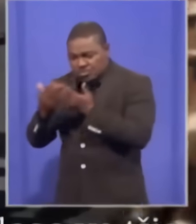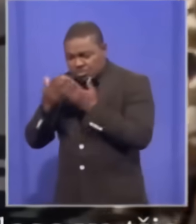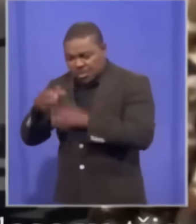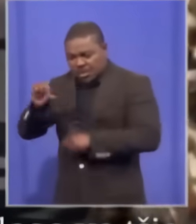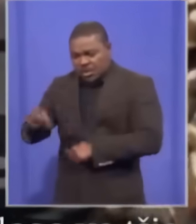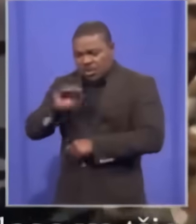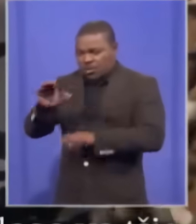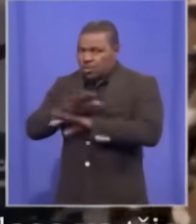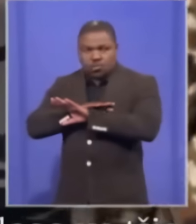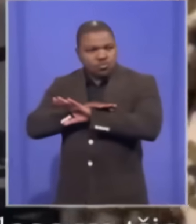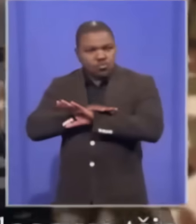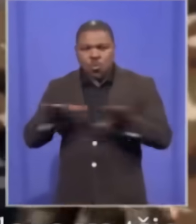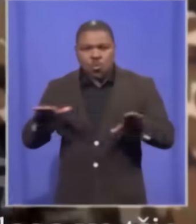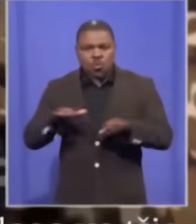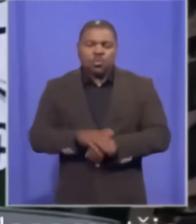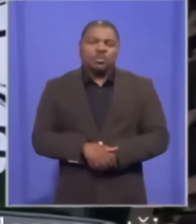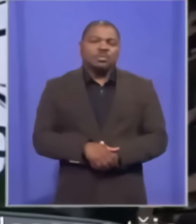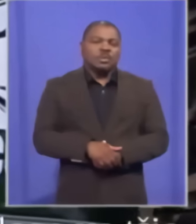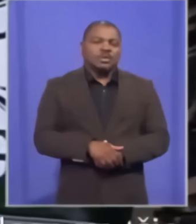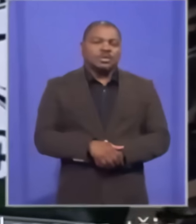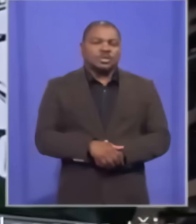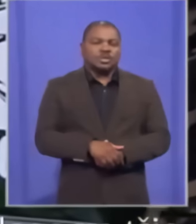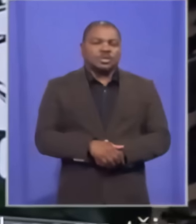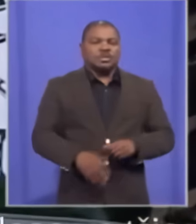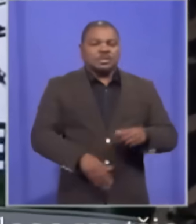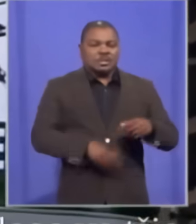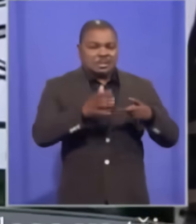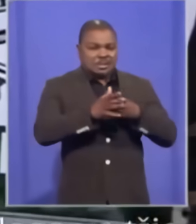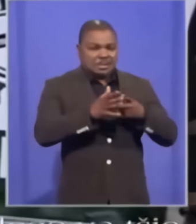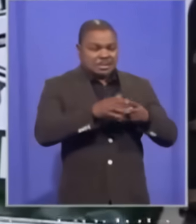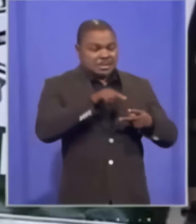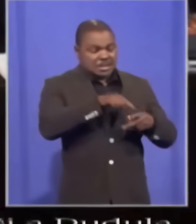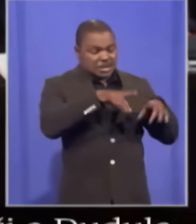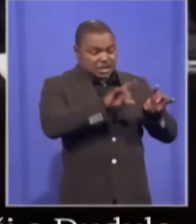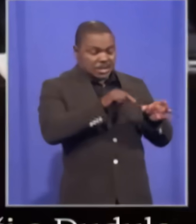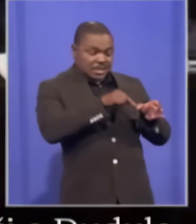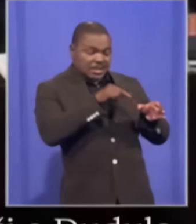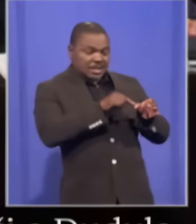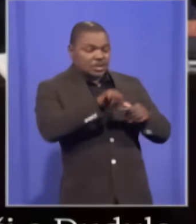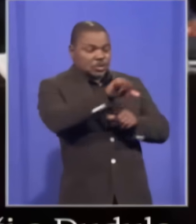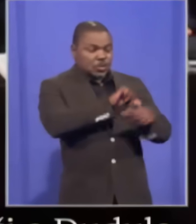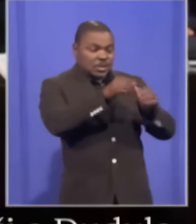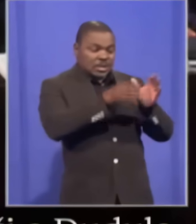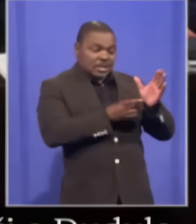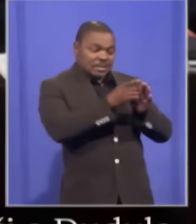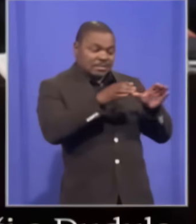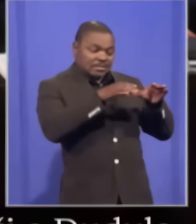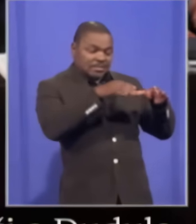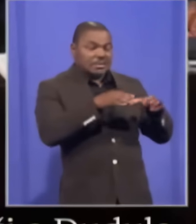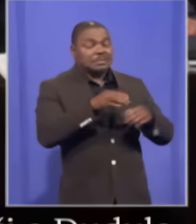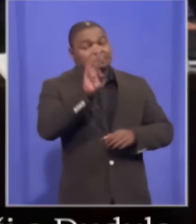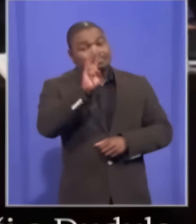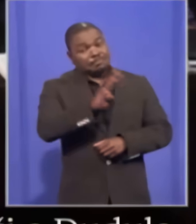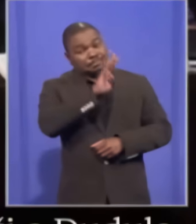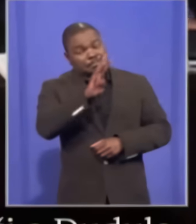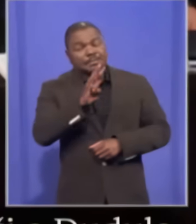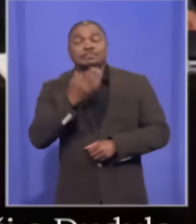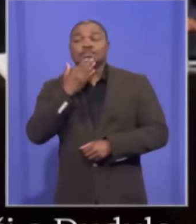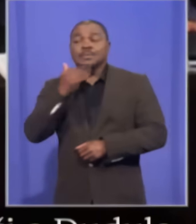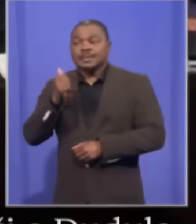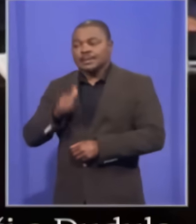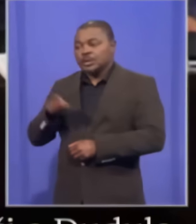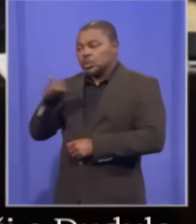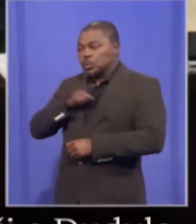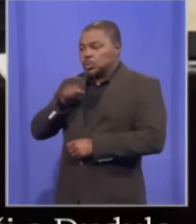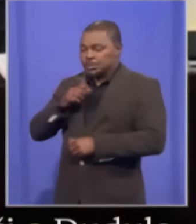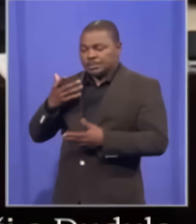dikolong tša ka mononageng ngwageng o tlago. Le ge go le bjalo, modulasetulo wa sehlophatšhomo sa tša leago o dirile temošo e bogale gore ba ka